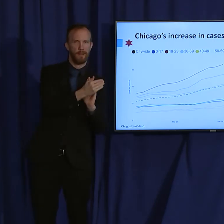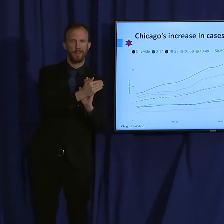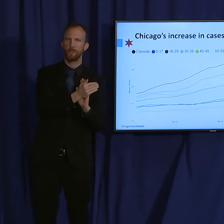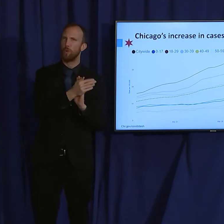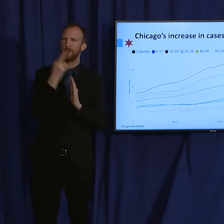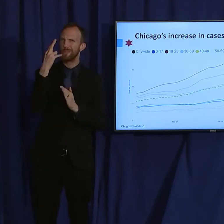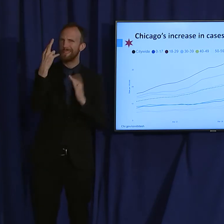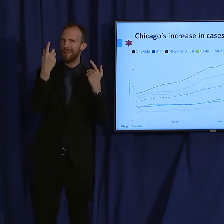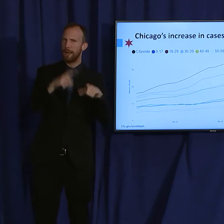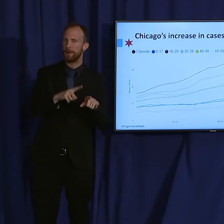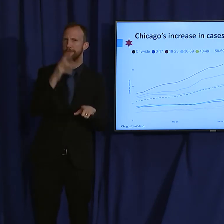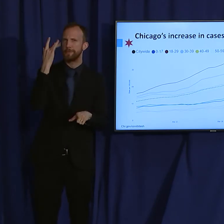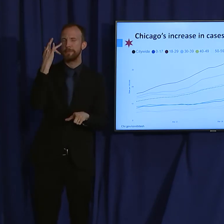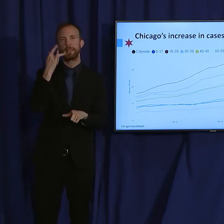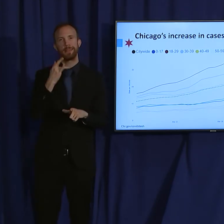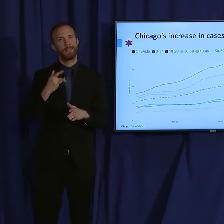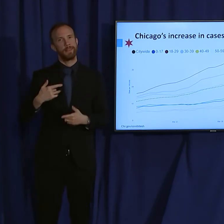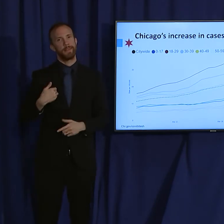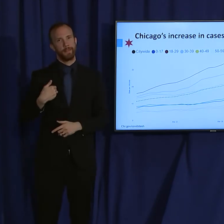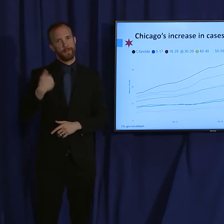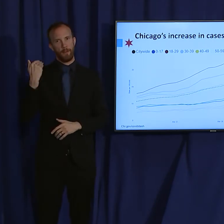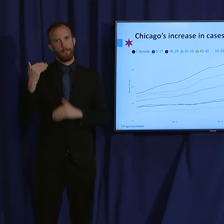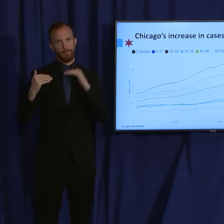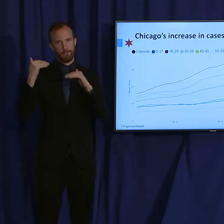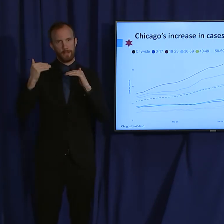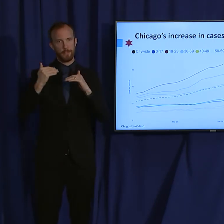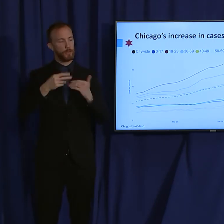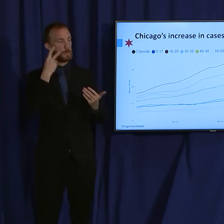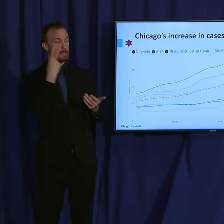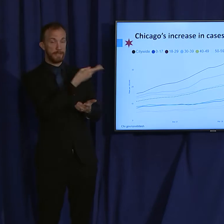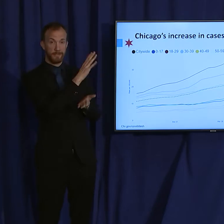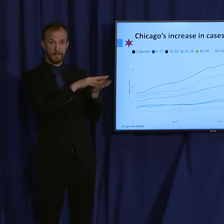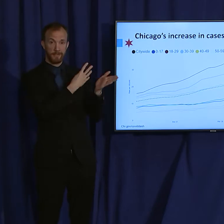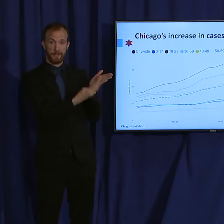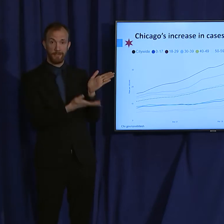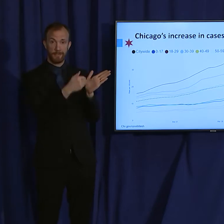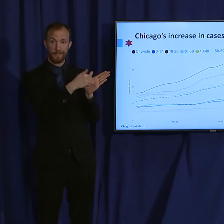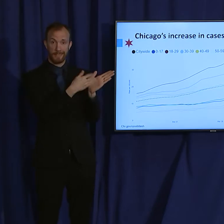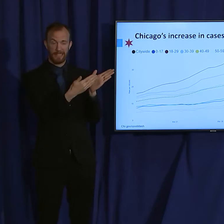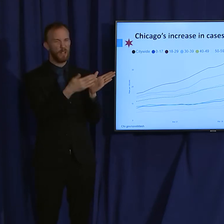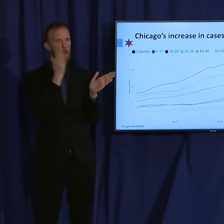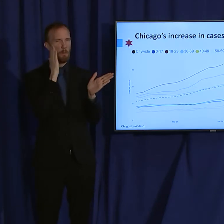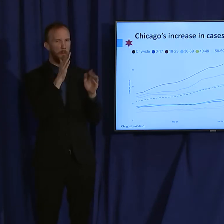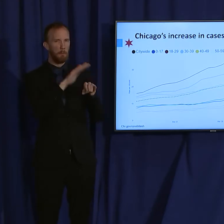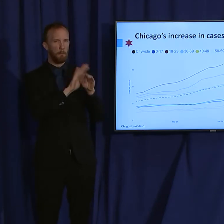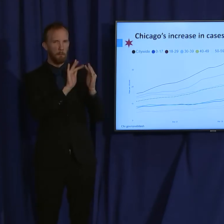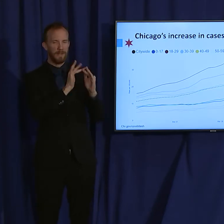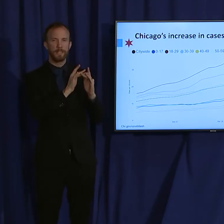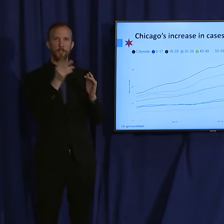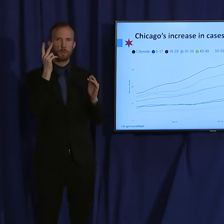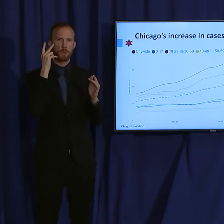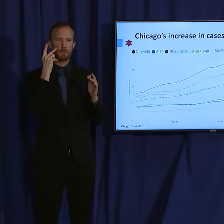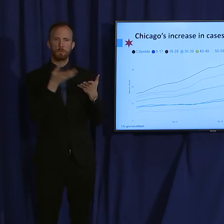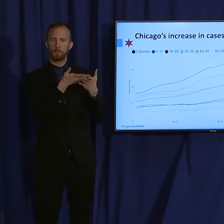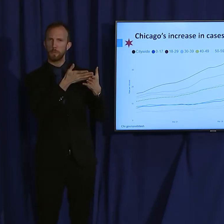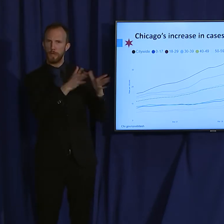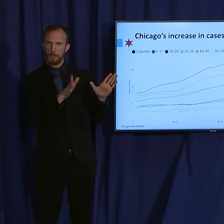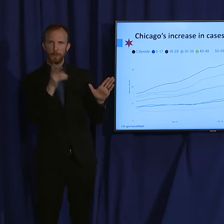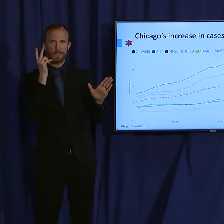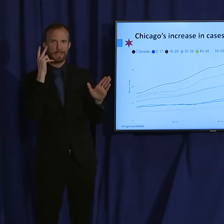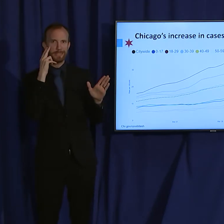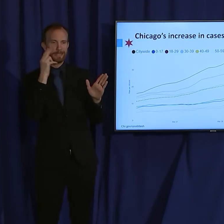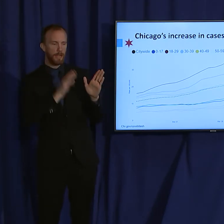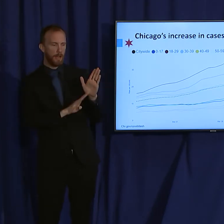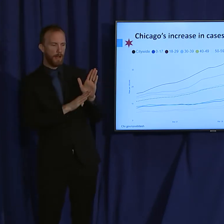much younger adults. And if you look at the graph here, and again, we'll post this online, you see that case rates overall remain highest